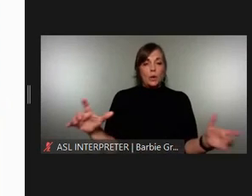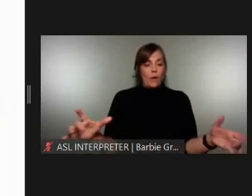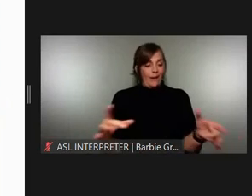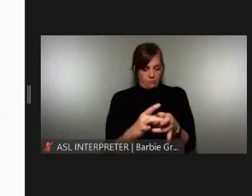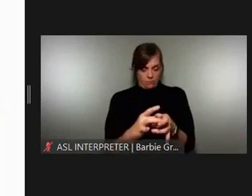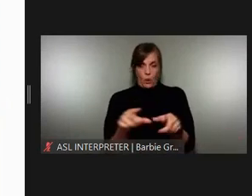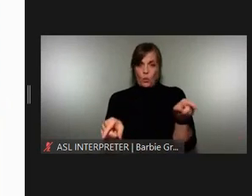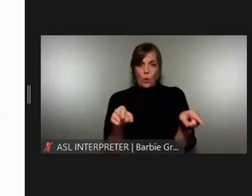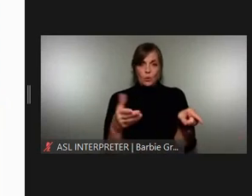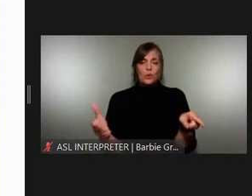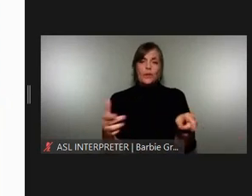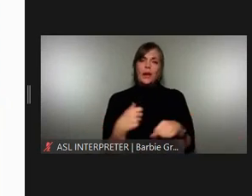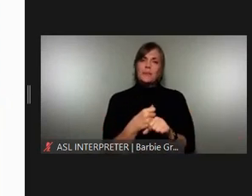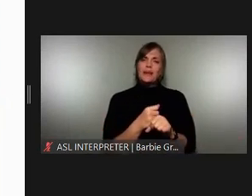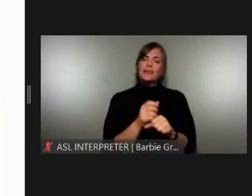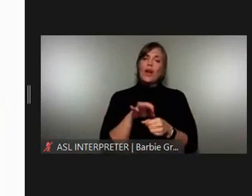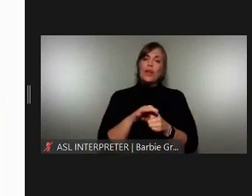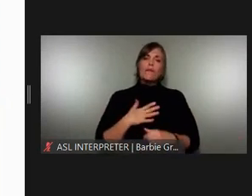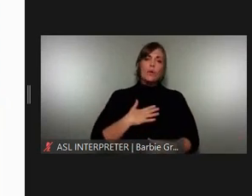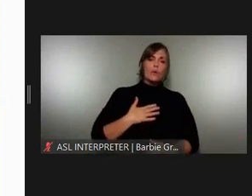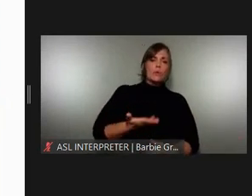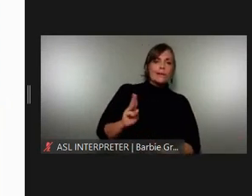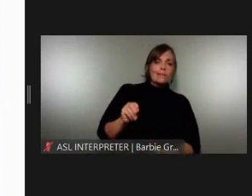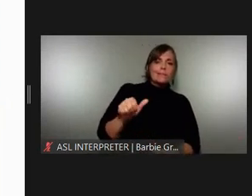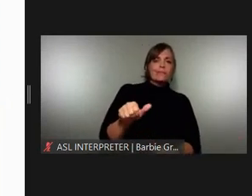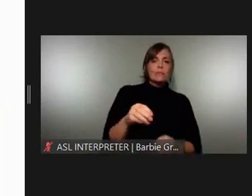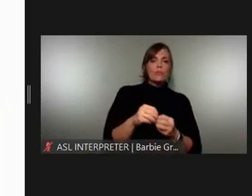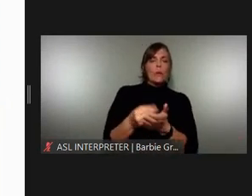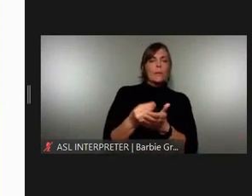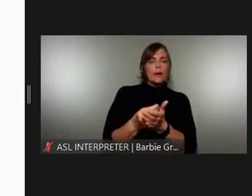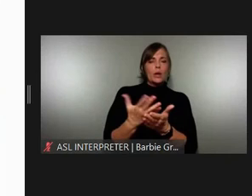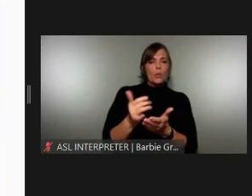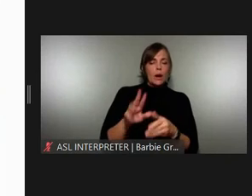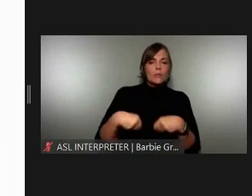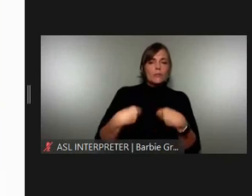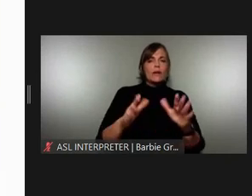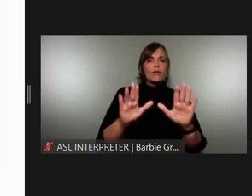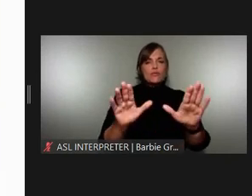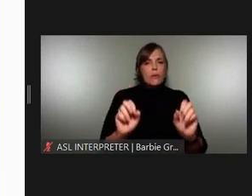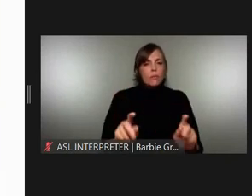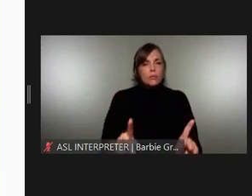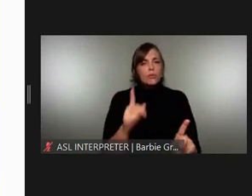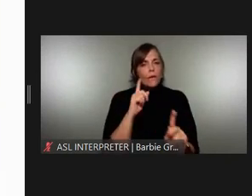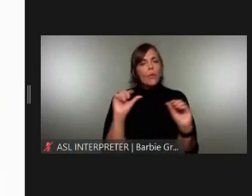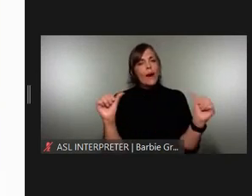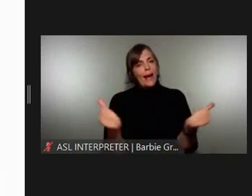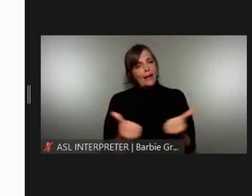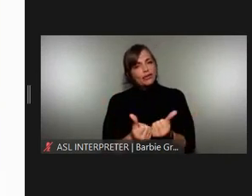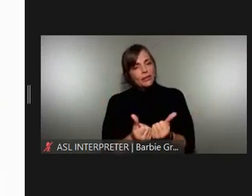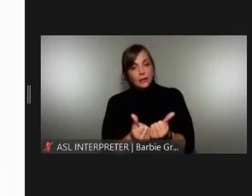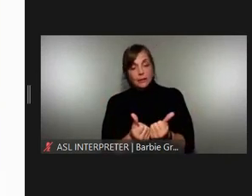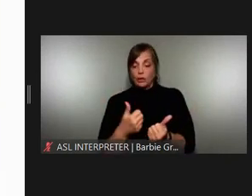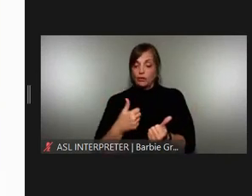voters to be able to open their pocketbooks to bring great opportunity for